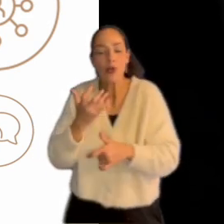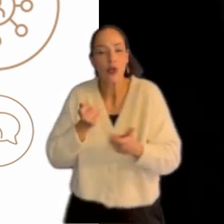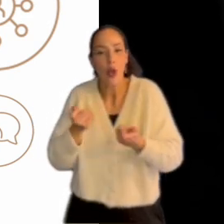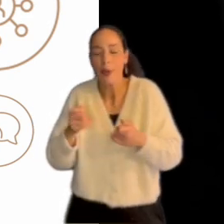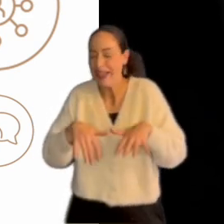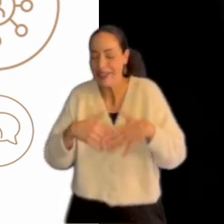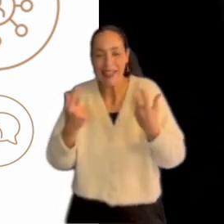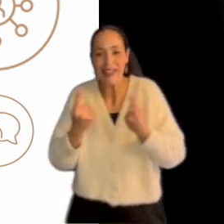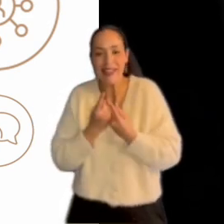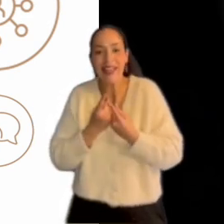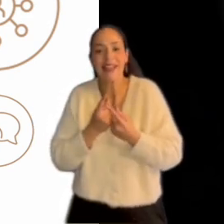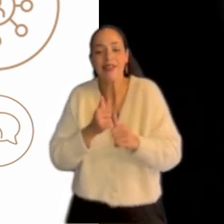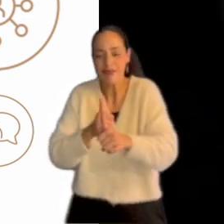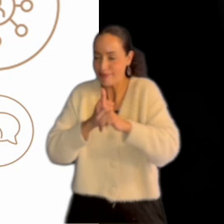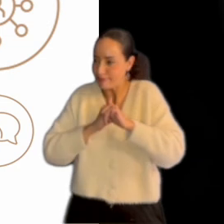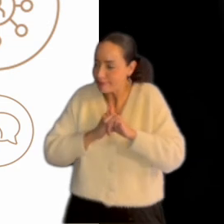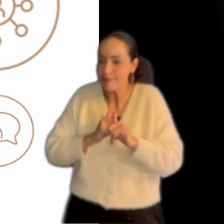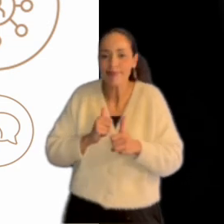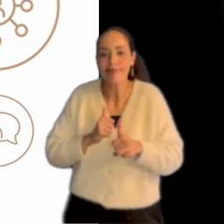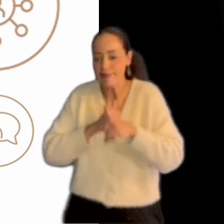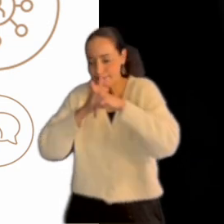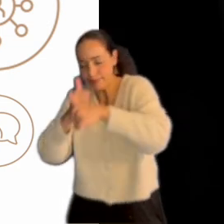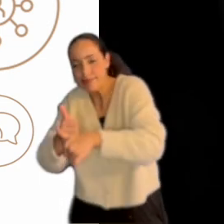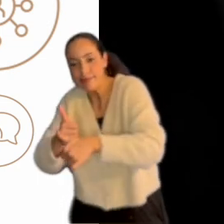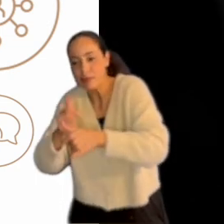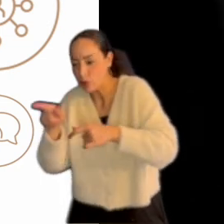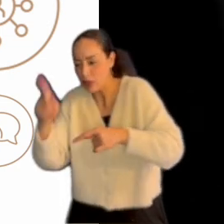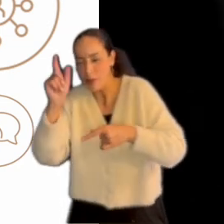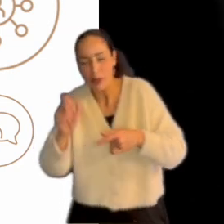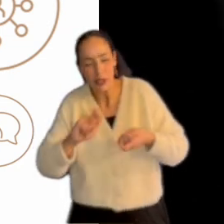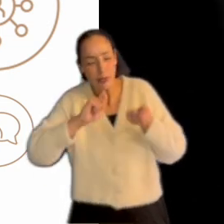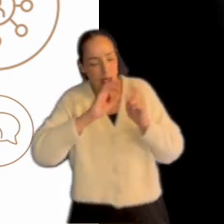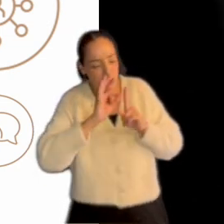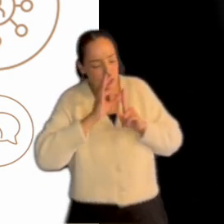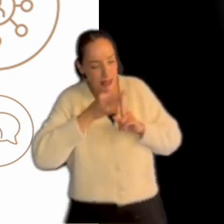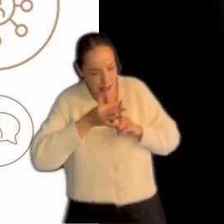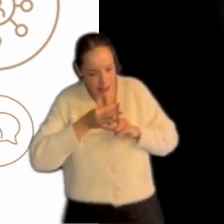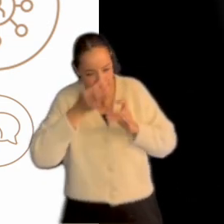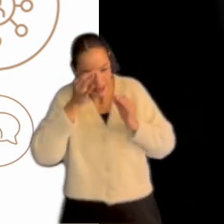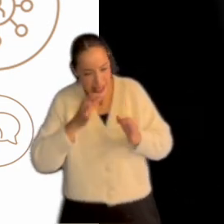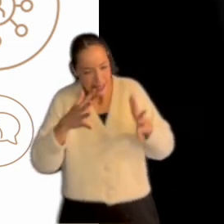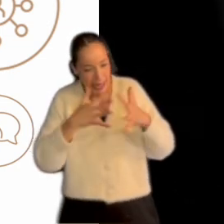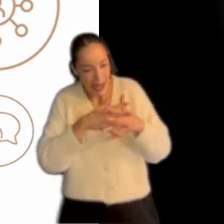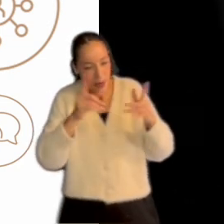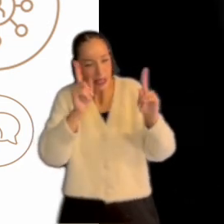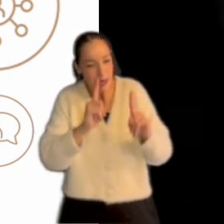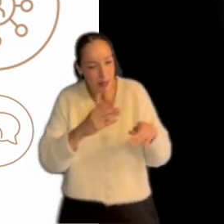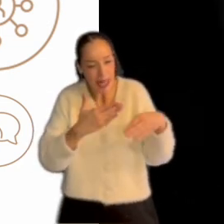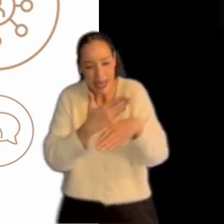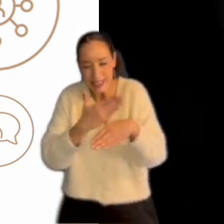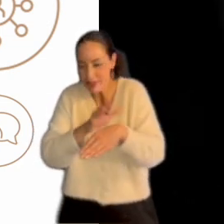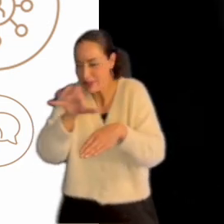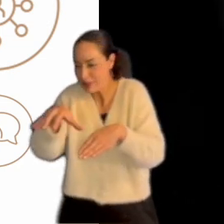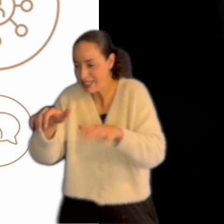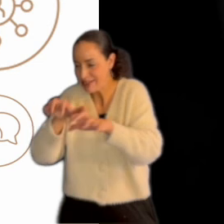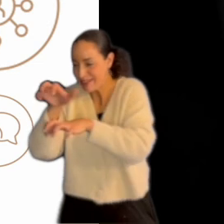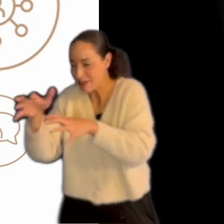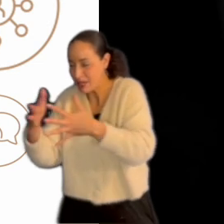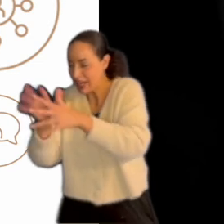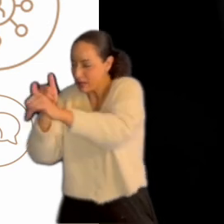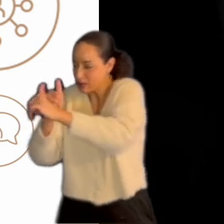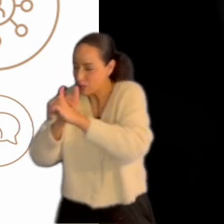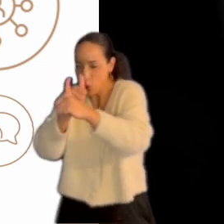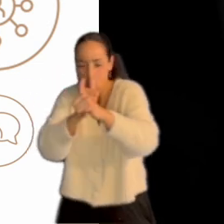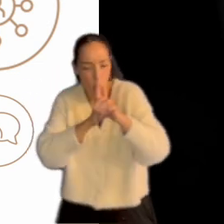animals support them. What does it look like? What do they offer? How does it feel when you are there? For example, I might label my husband